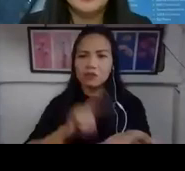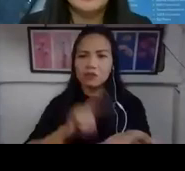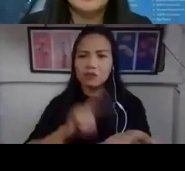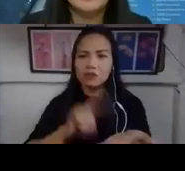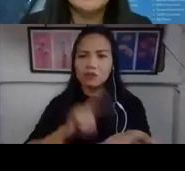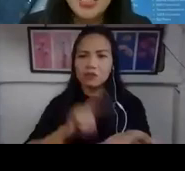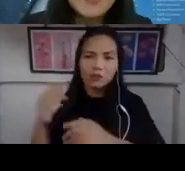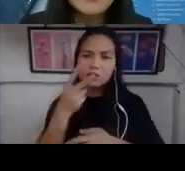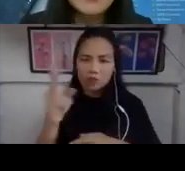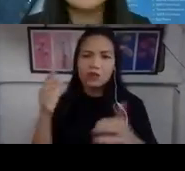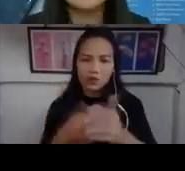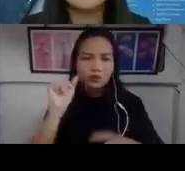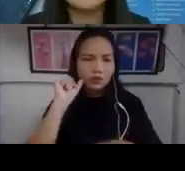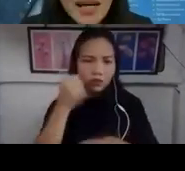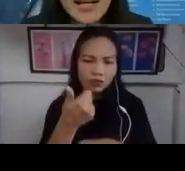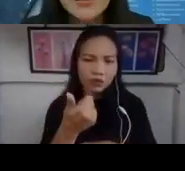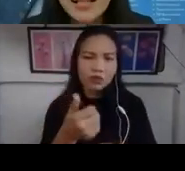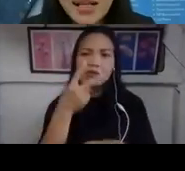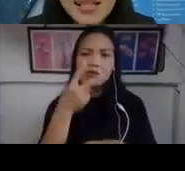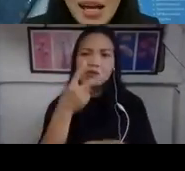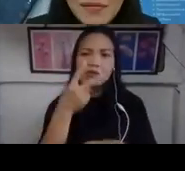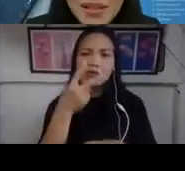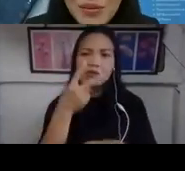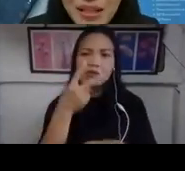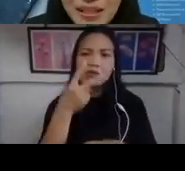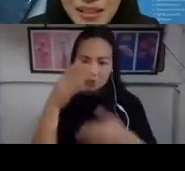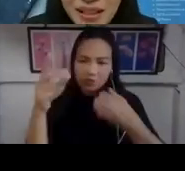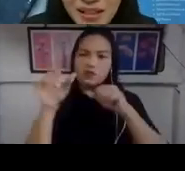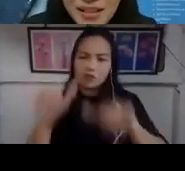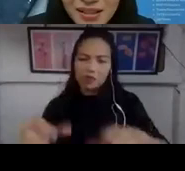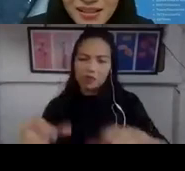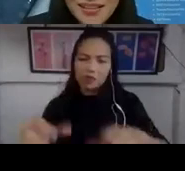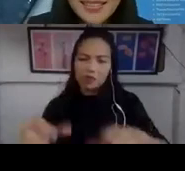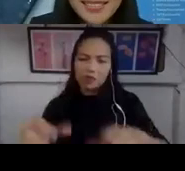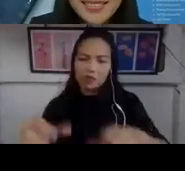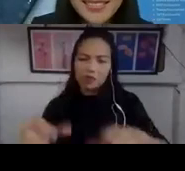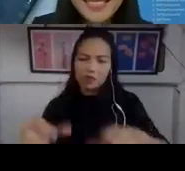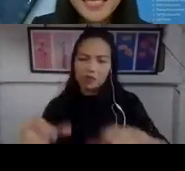Stay safe, stay happy, and God bless everyone.